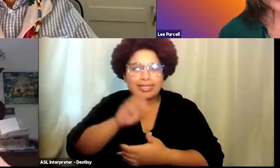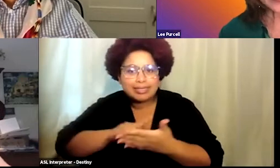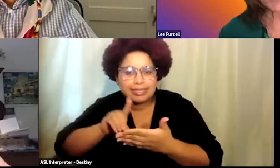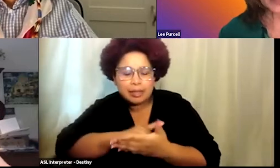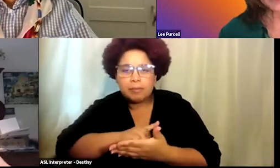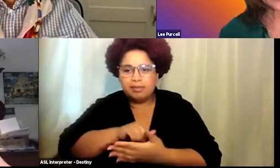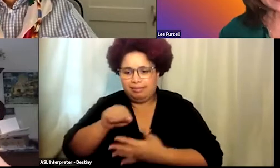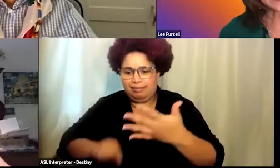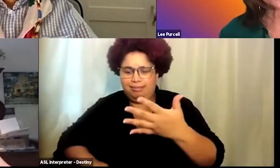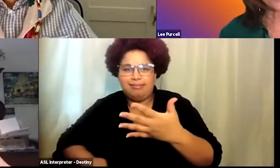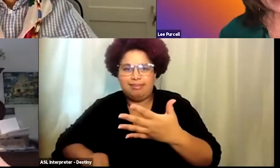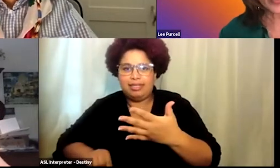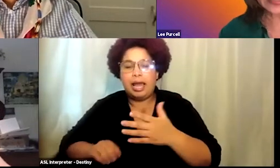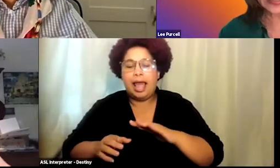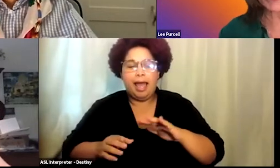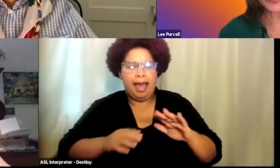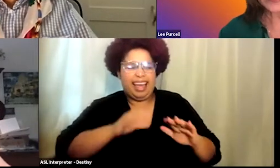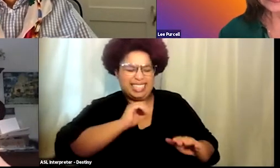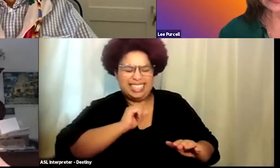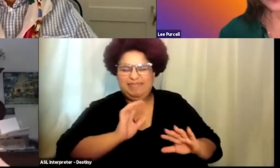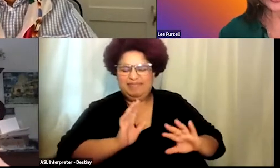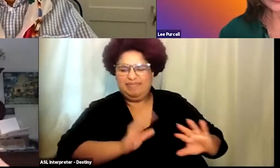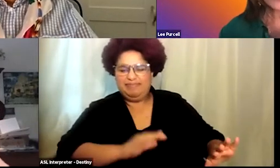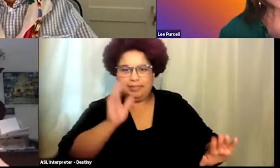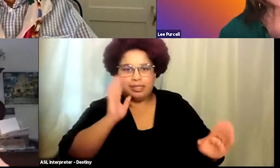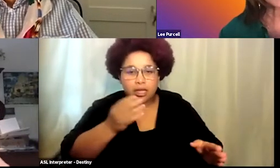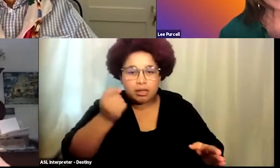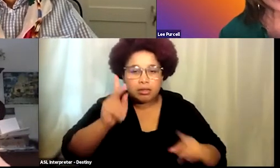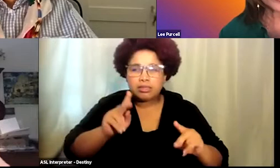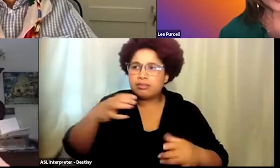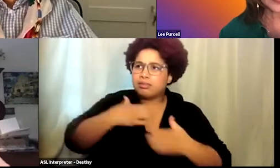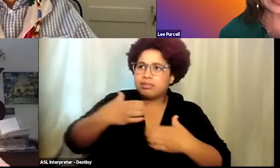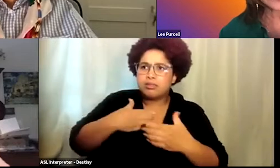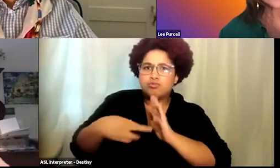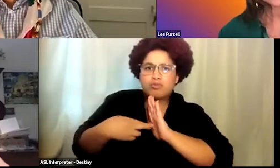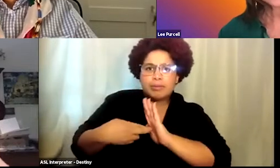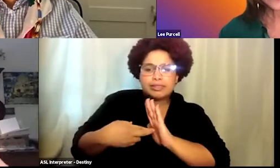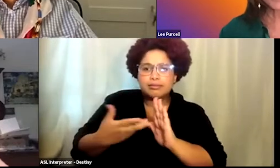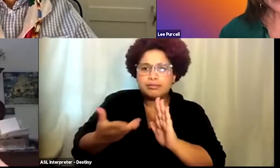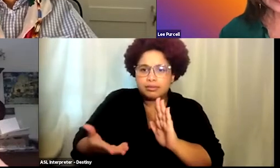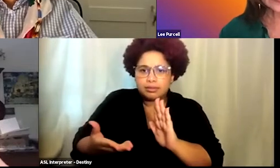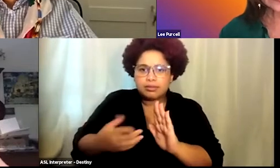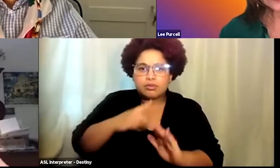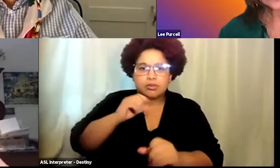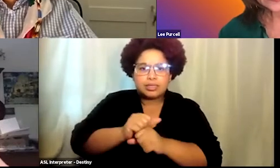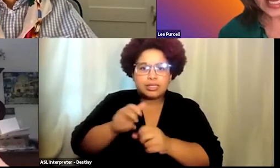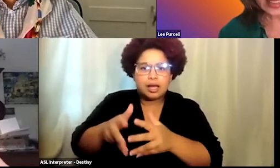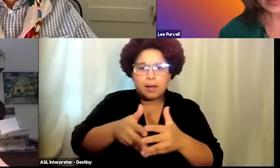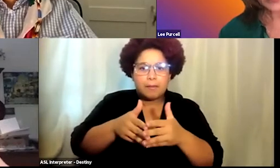People scream about the need to represent in film and television what is referred to as the